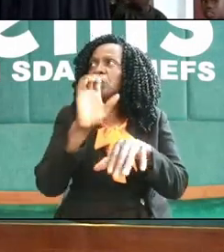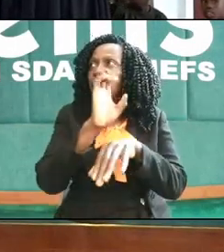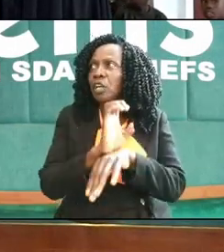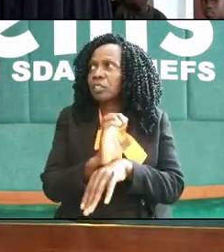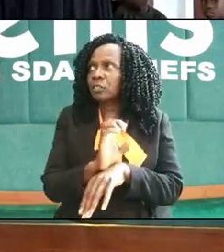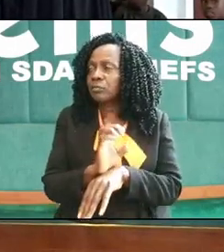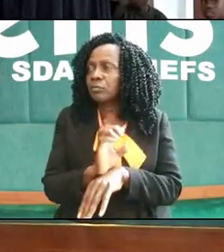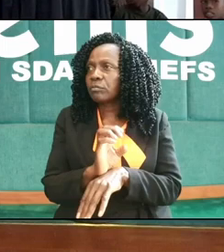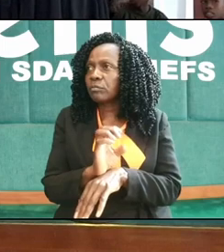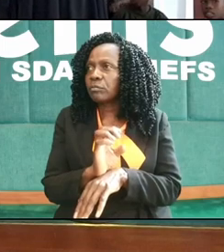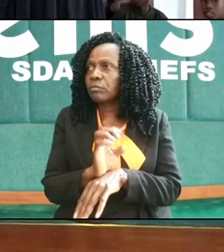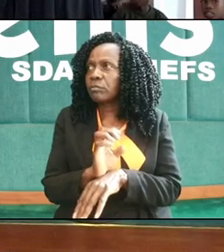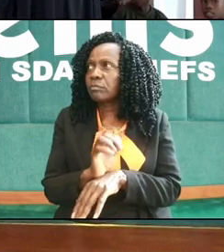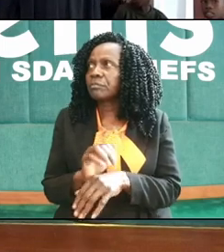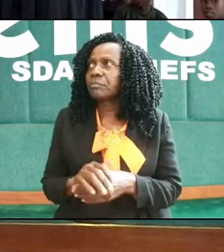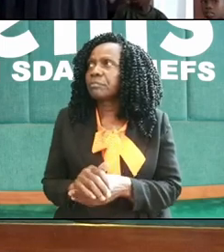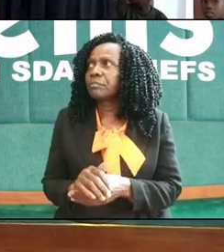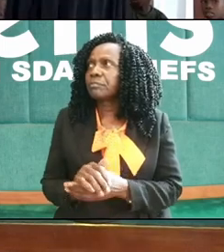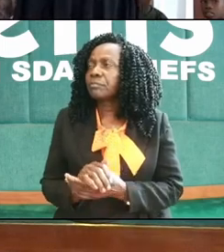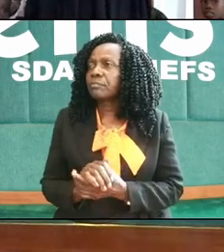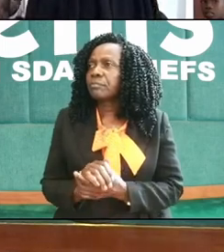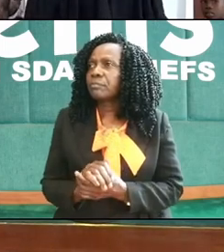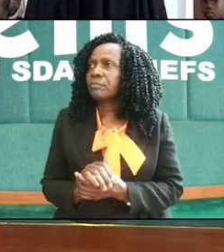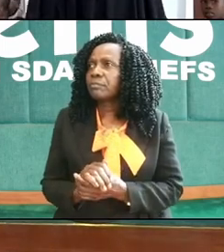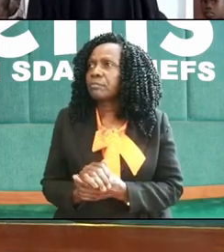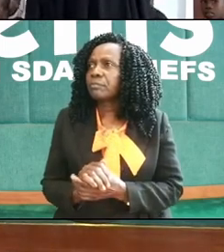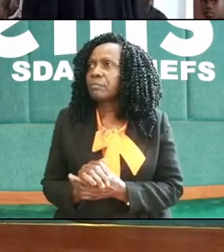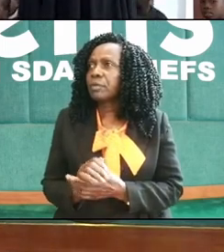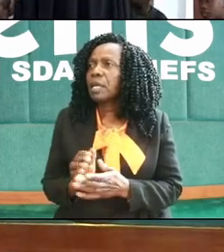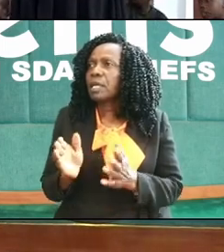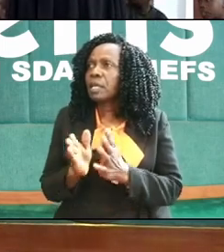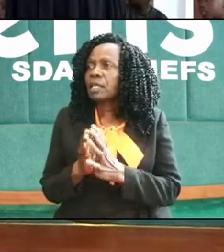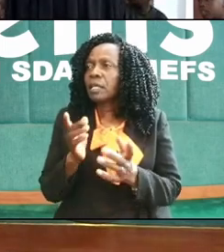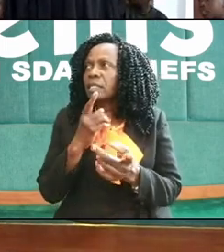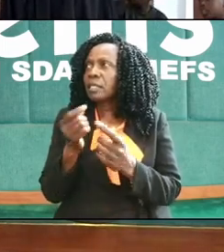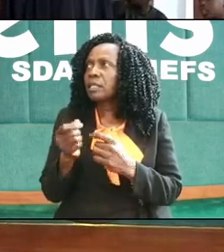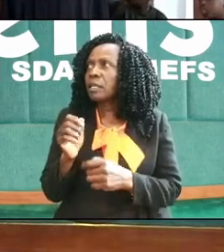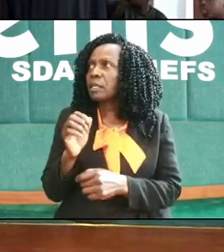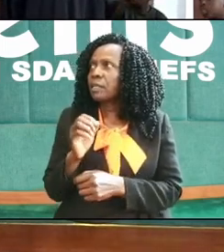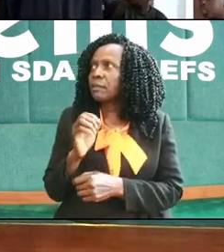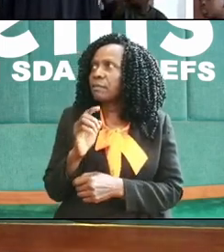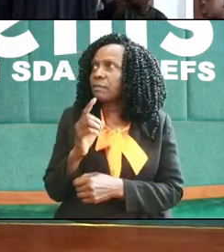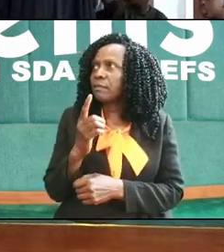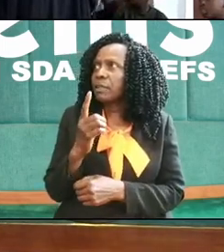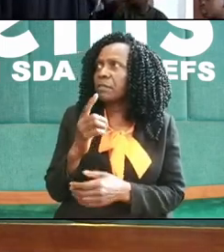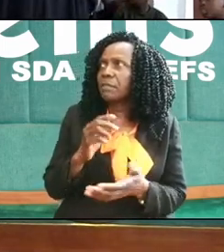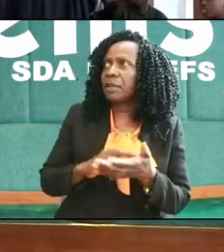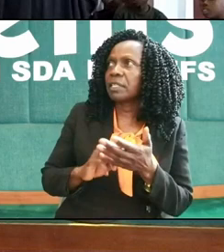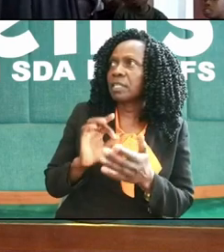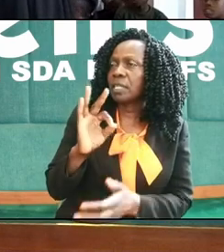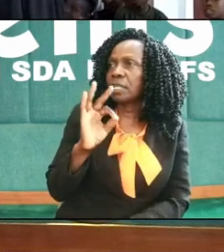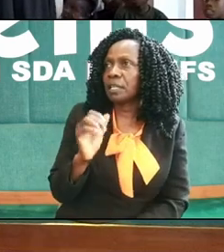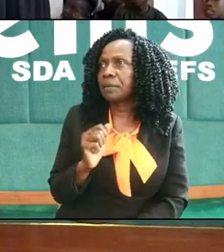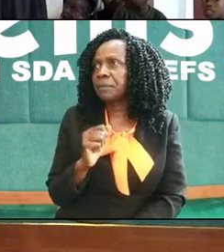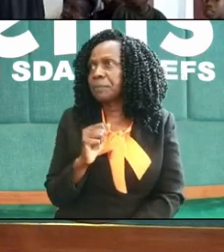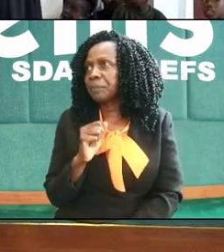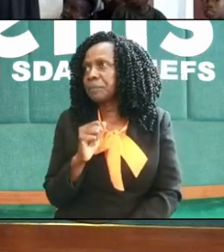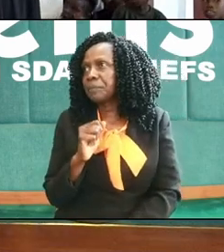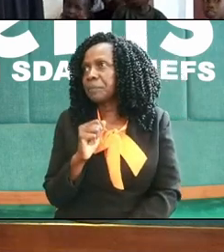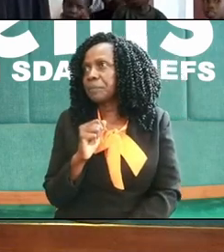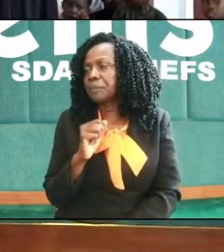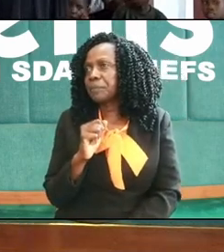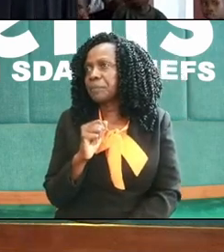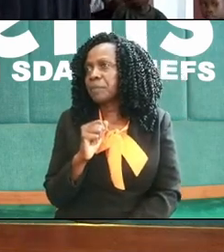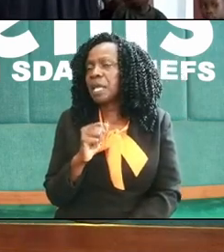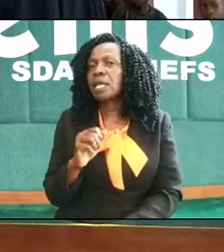For God so loved the world that he gave his one and only begotten Son, that whoever believes in him shall not perish,